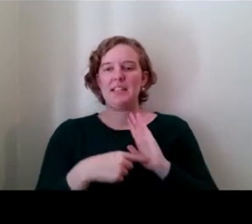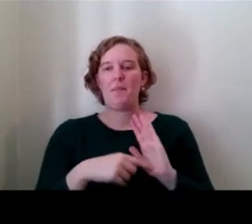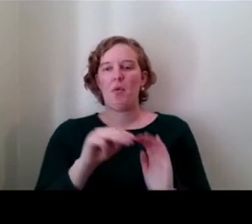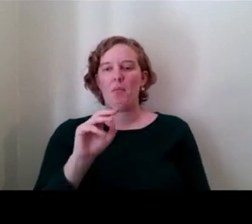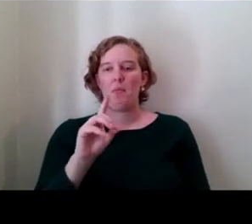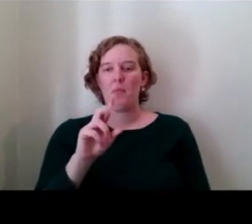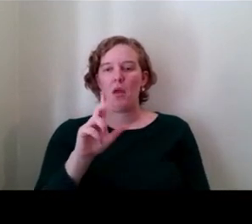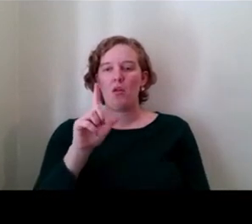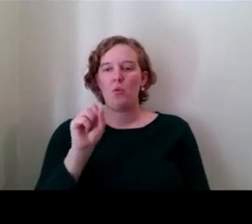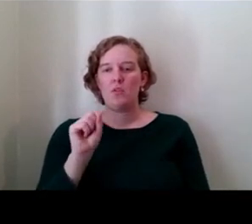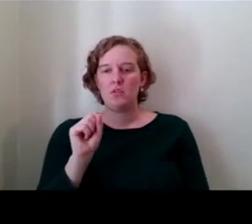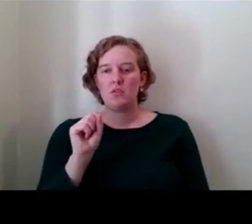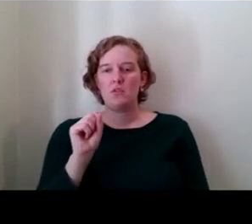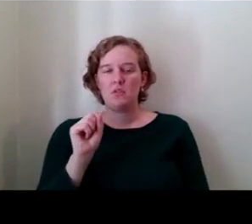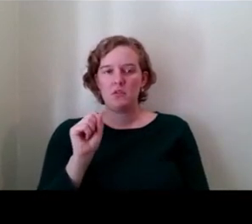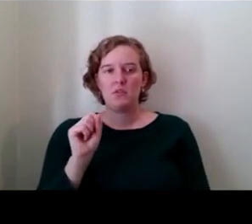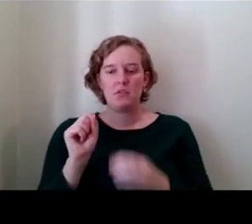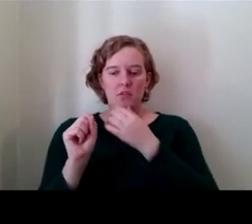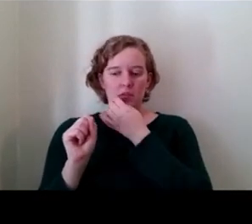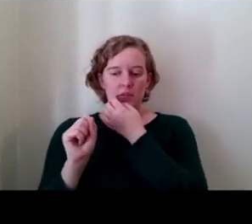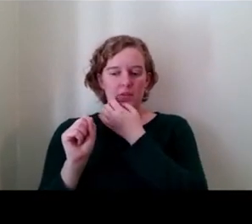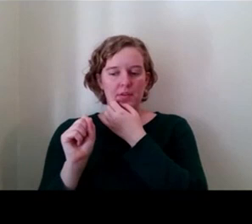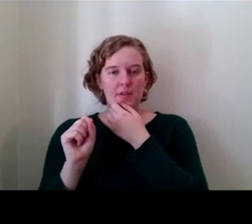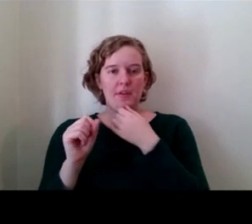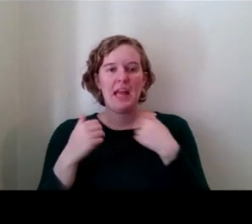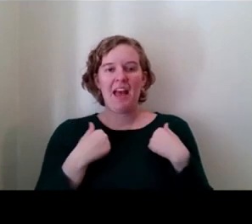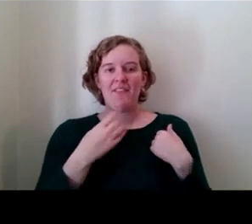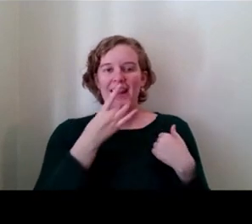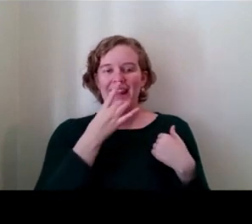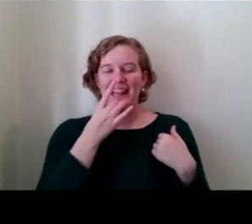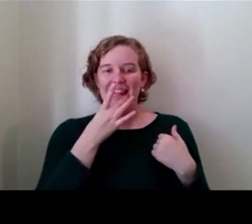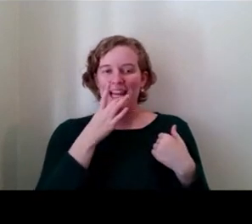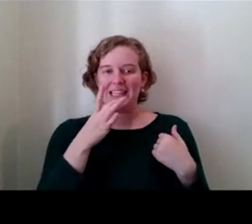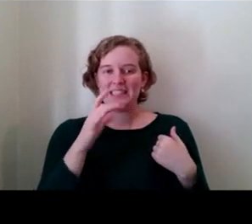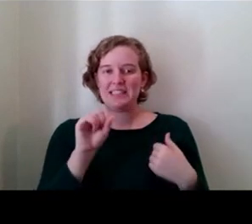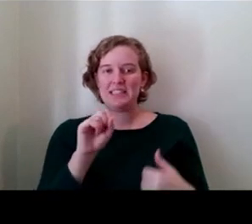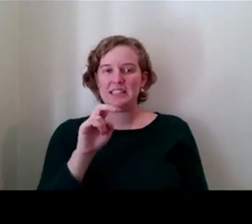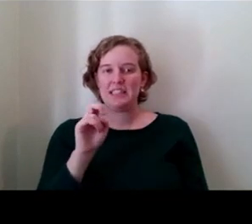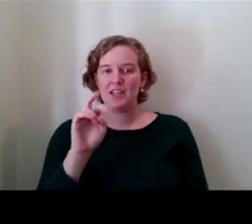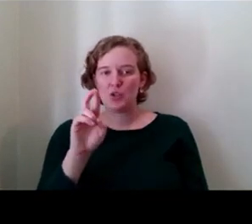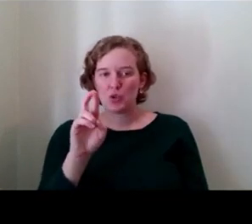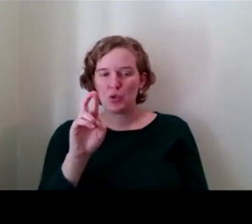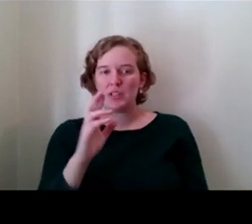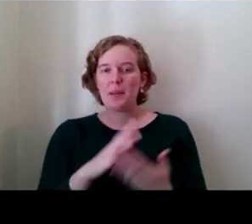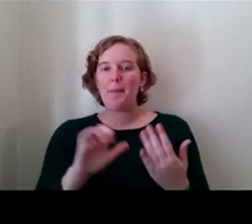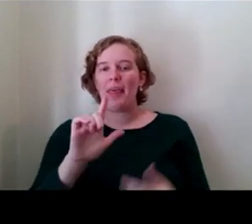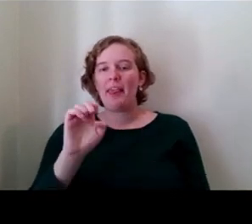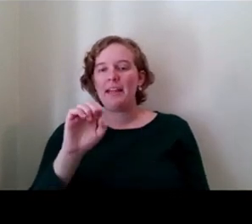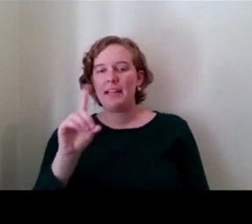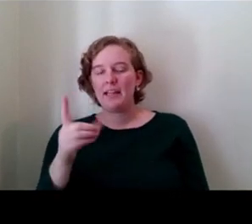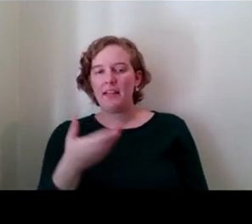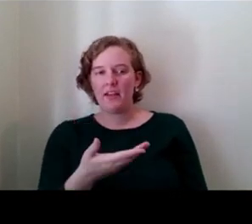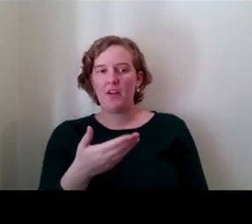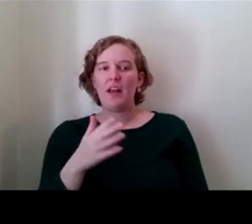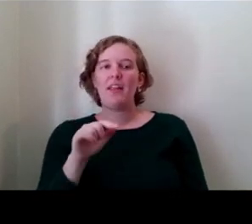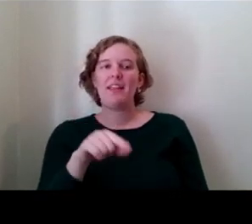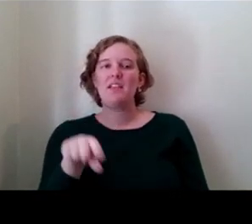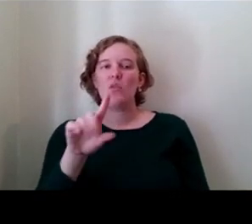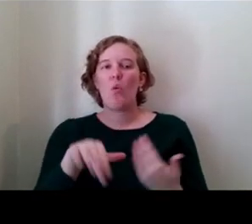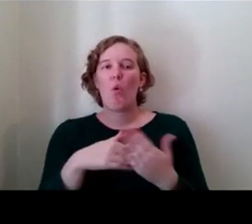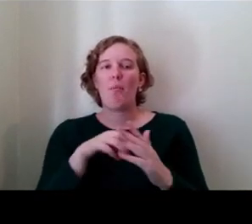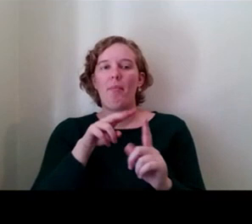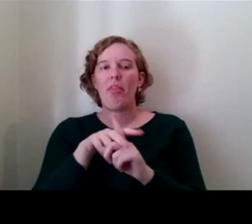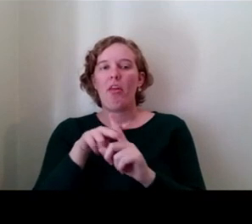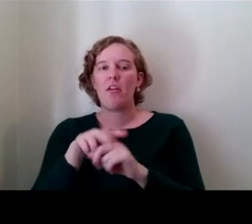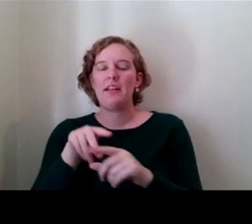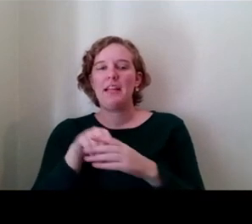there's a joystick here. There's a light sensor here. There's some LEDs here. And these modules all plug into a